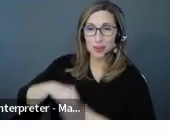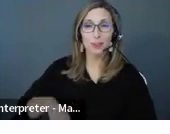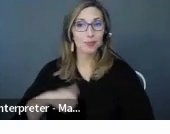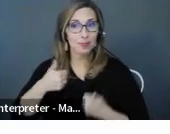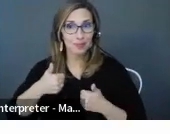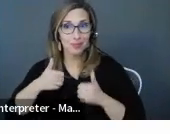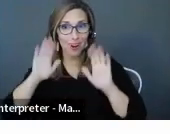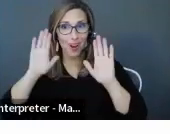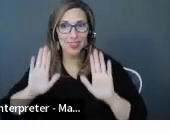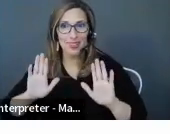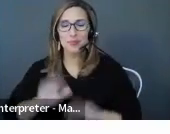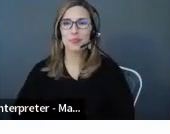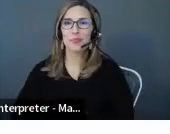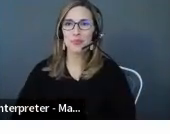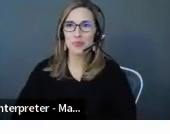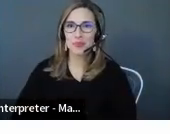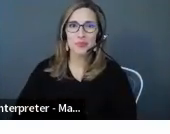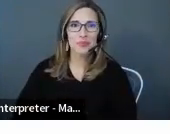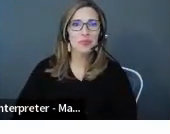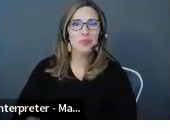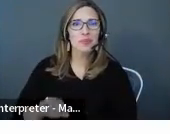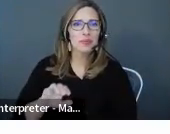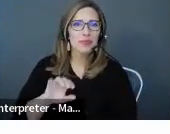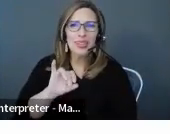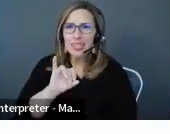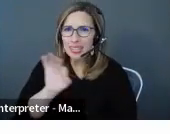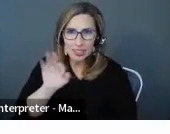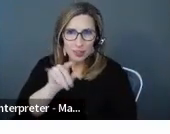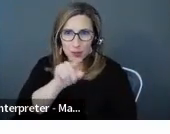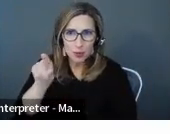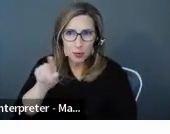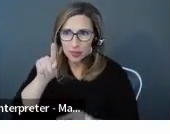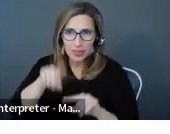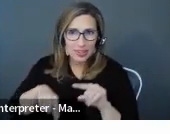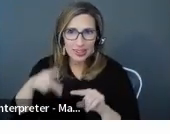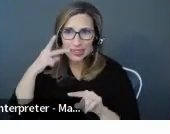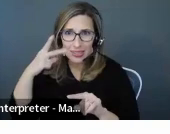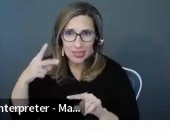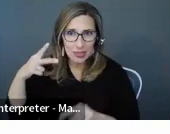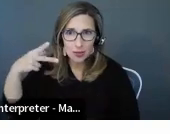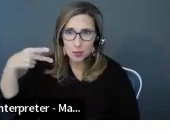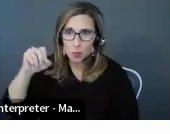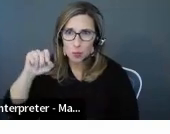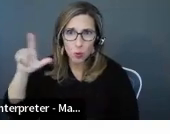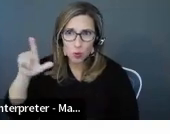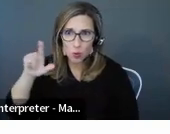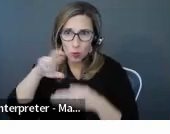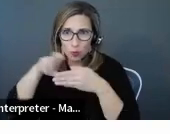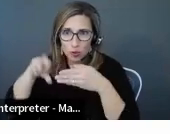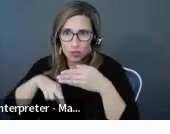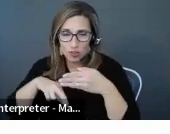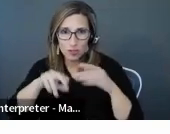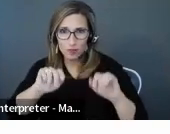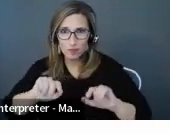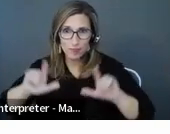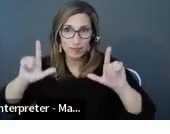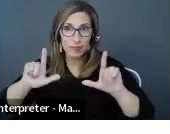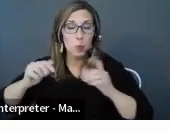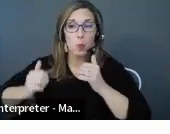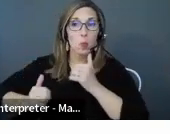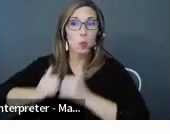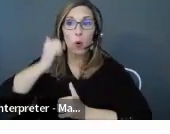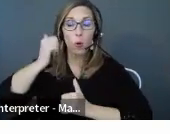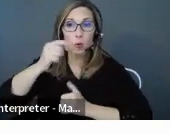So, awesome. for those who can't see the poll on their screen, it looks like our highest